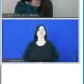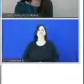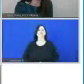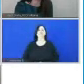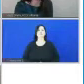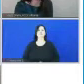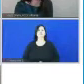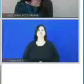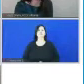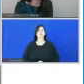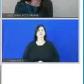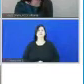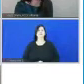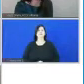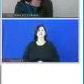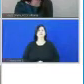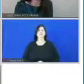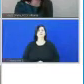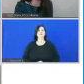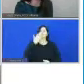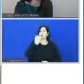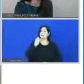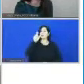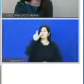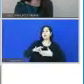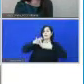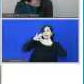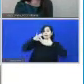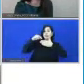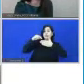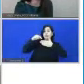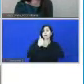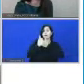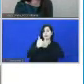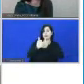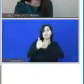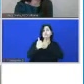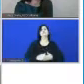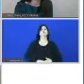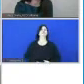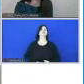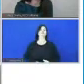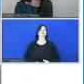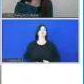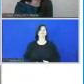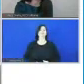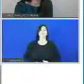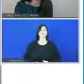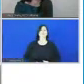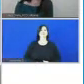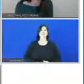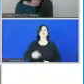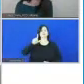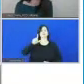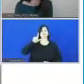show that talks about political analysis. So this is a way that we also raise our voices and make sure that